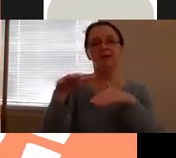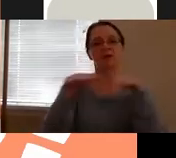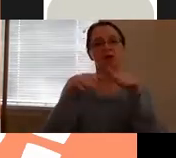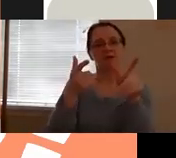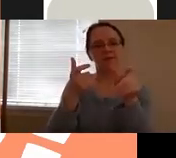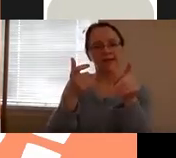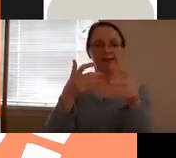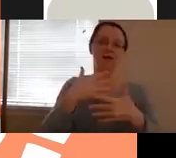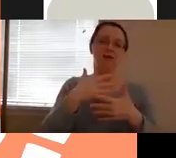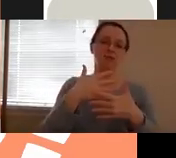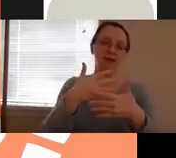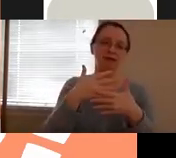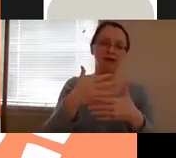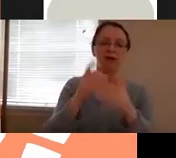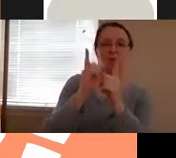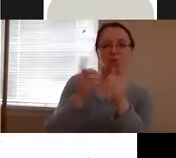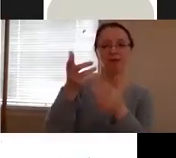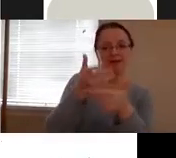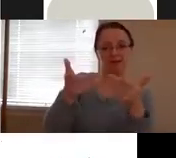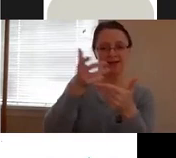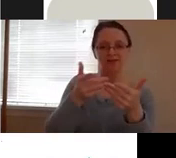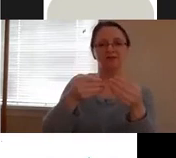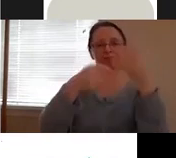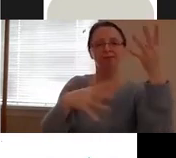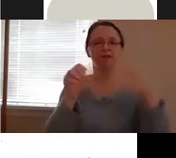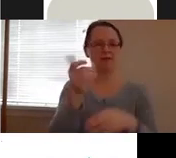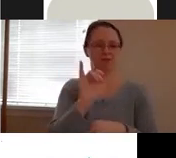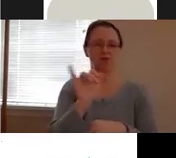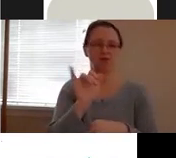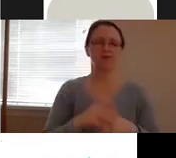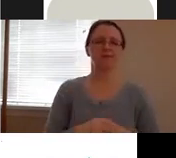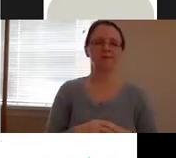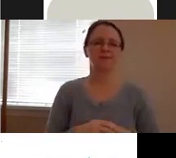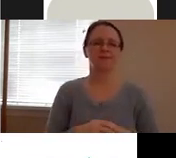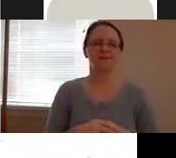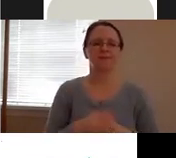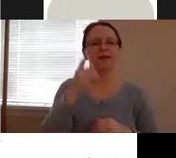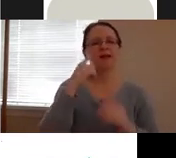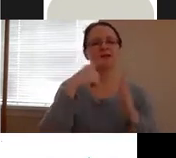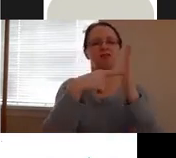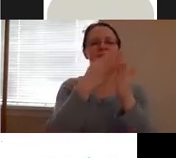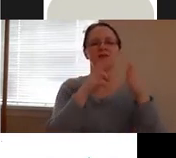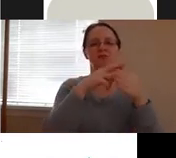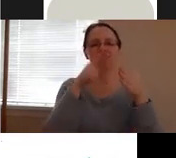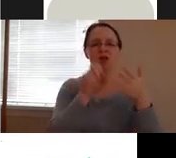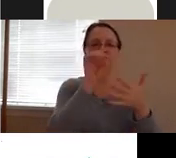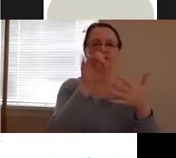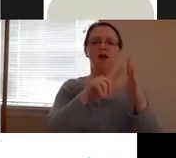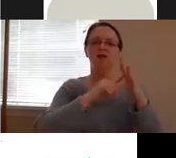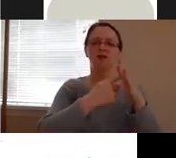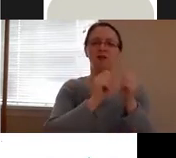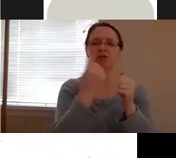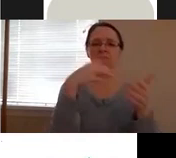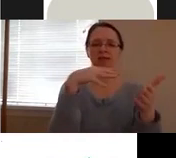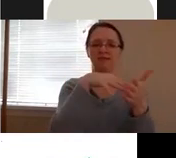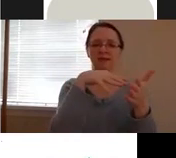interaction with caregiver, and many others. I can show you a few results, and I can start from a study that